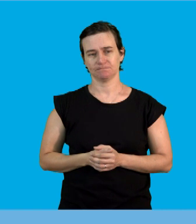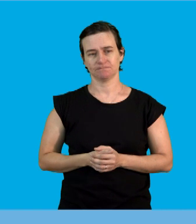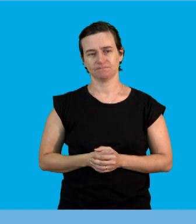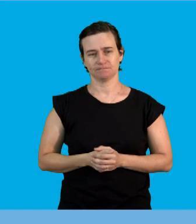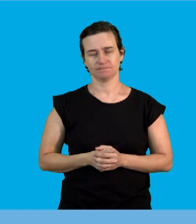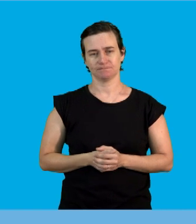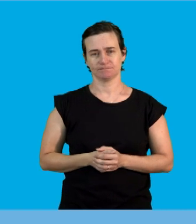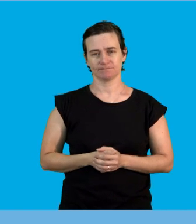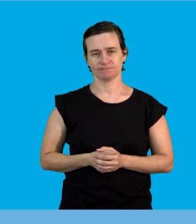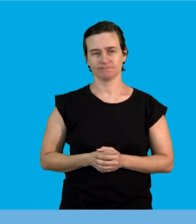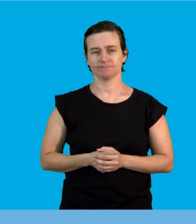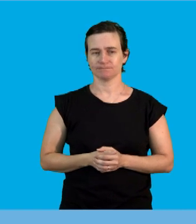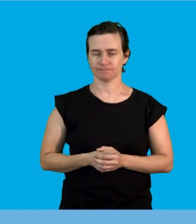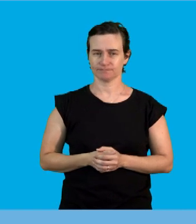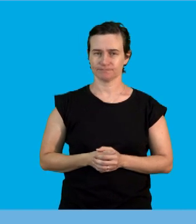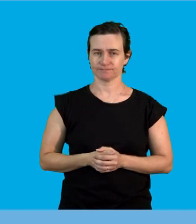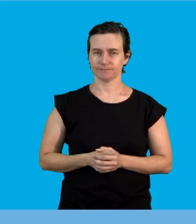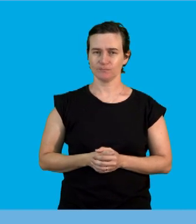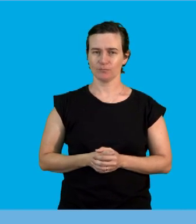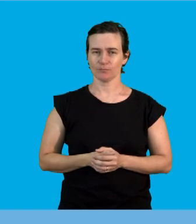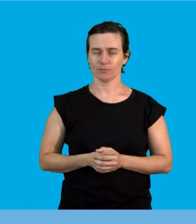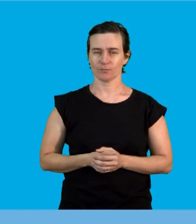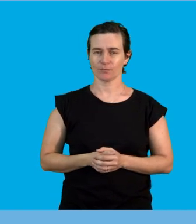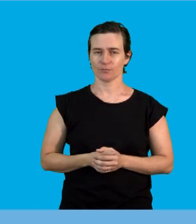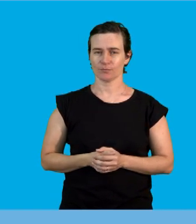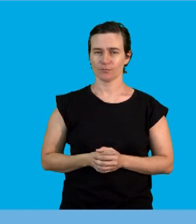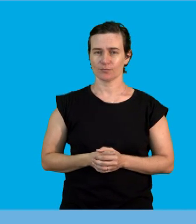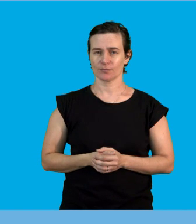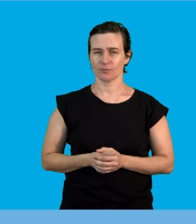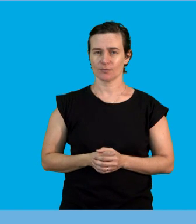D. Our answer is going to be D, which is the 4 amps.